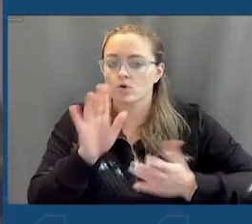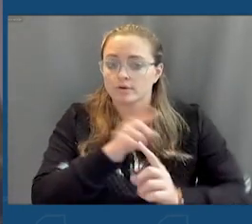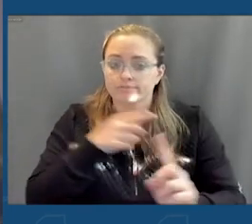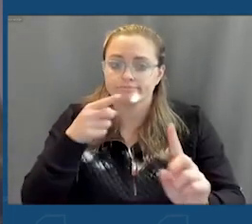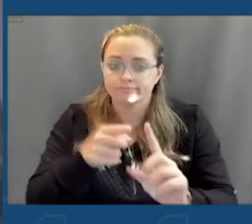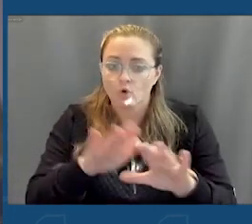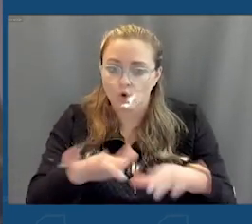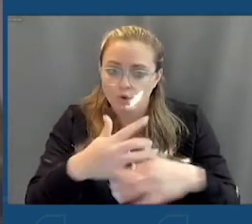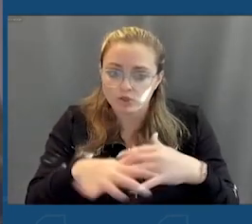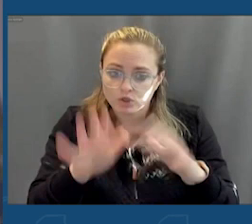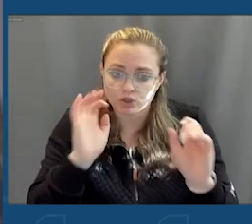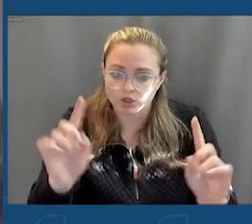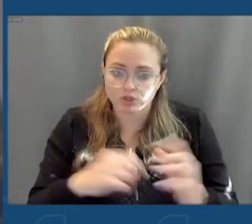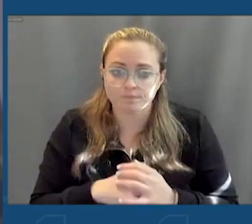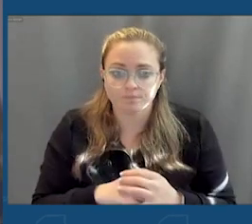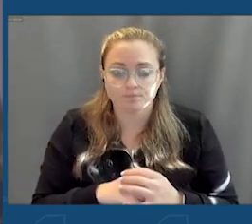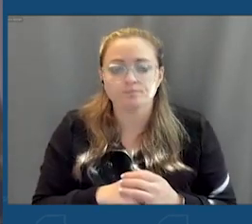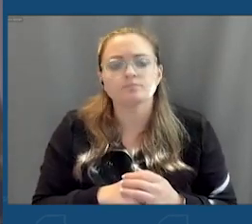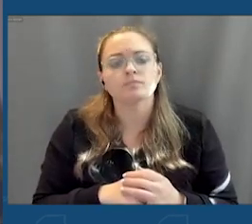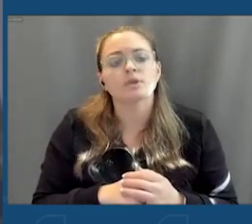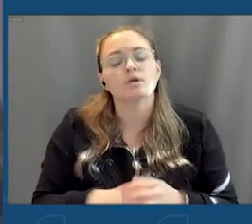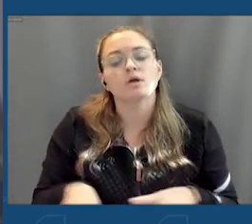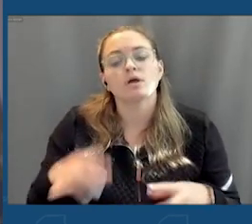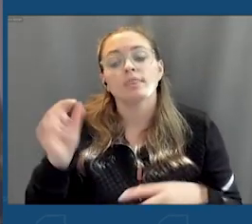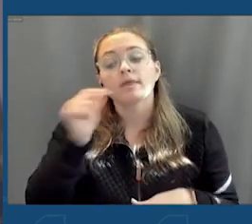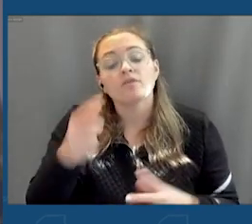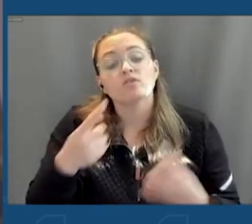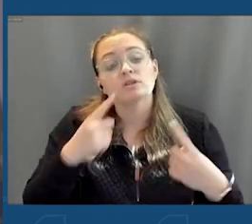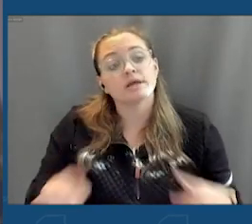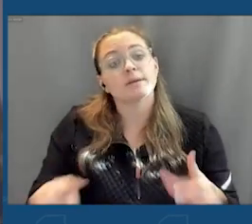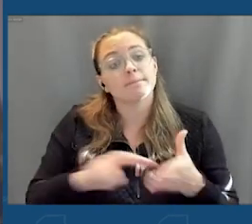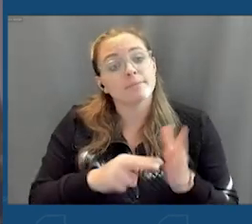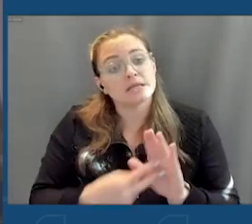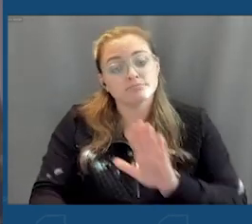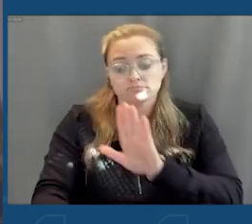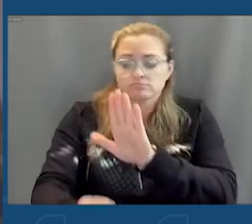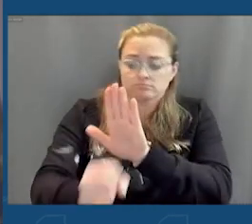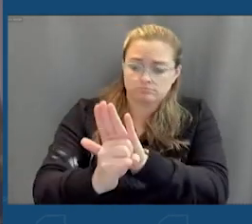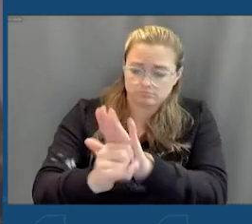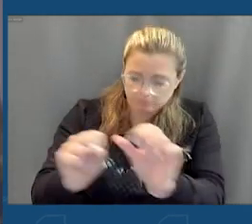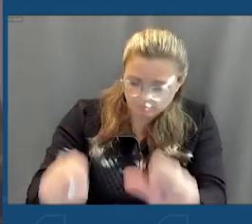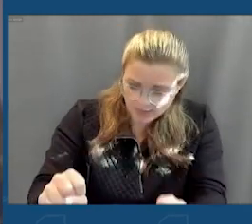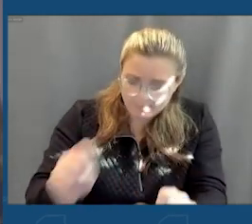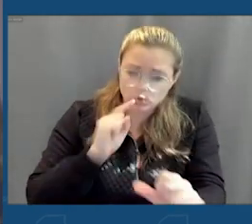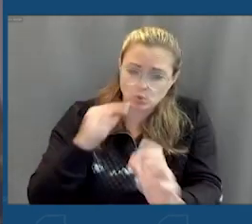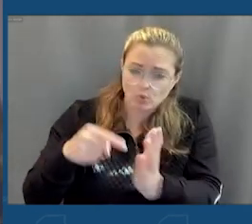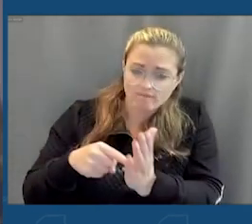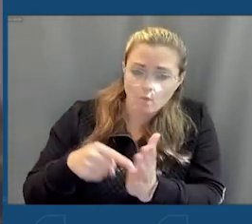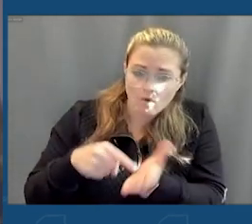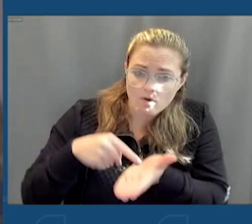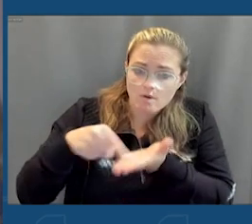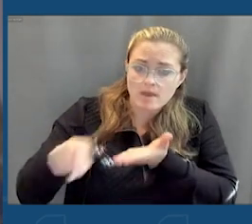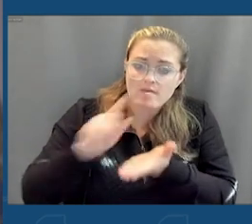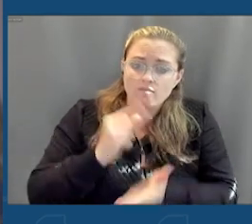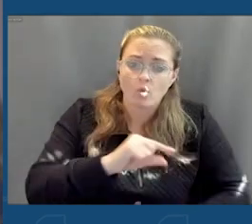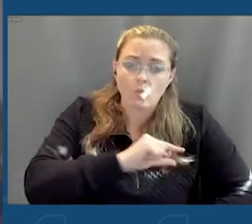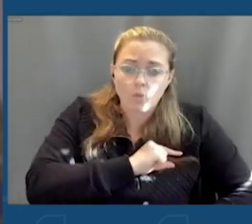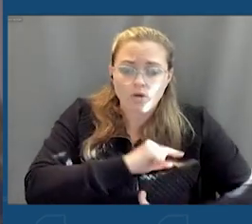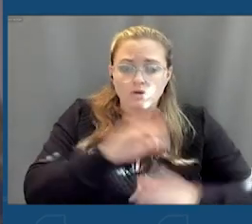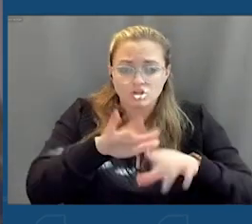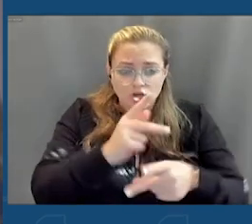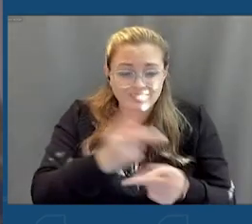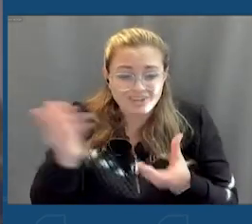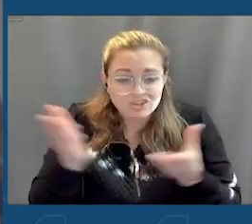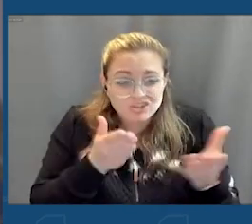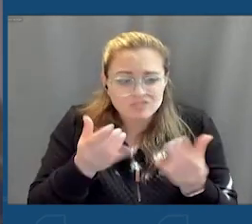childhood education. The governor's announcement means that identifying and being able to afford quality child care services will now